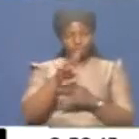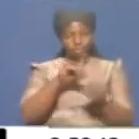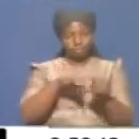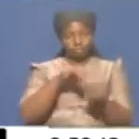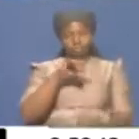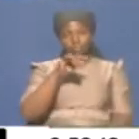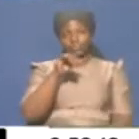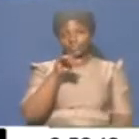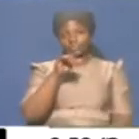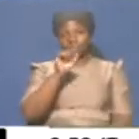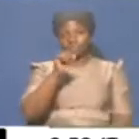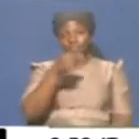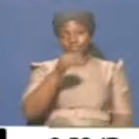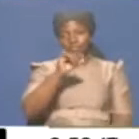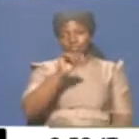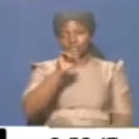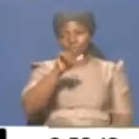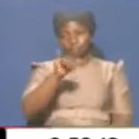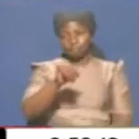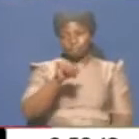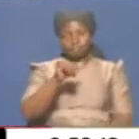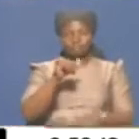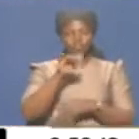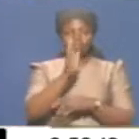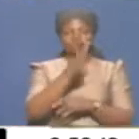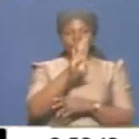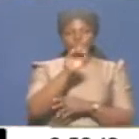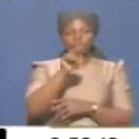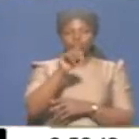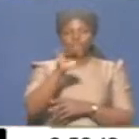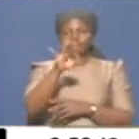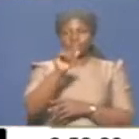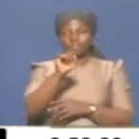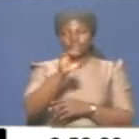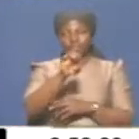Joseph Shigali, and light middleweight Boniface Mugude are also in the